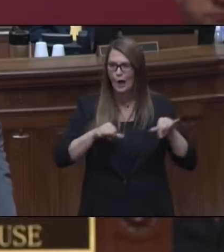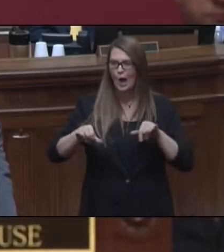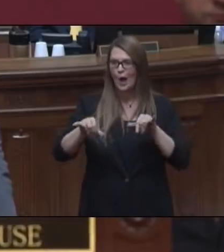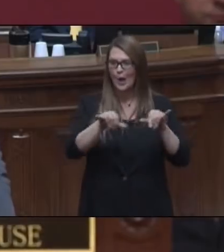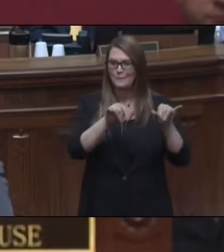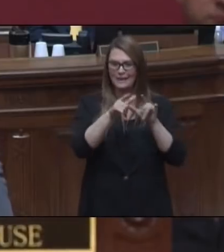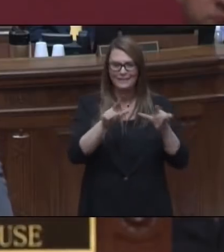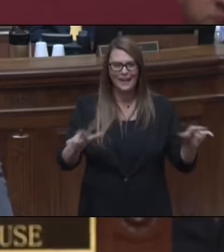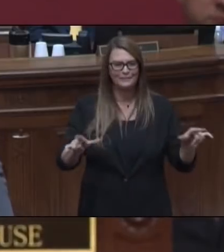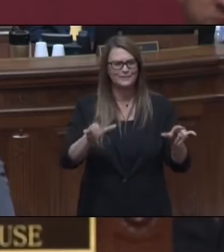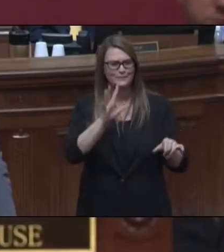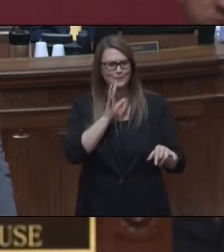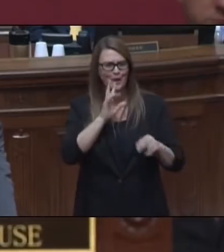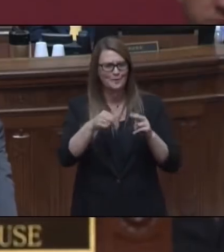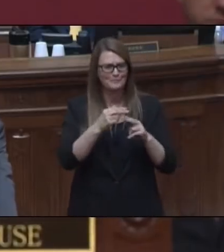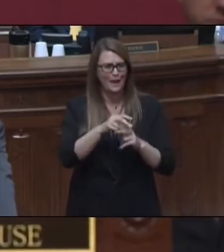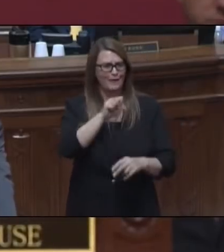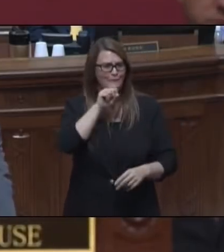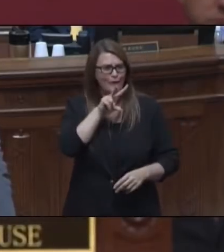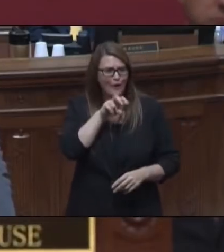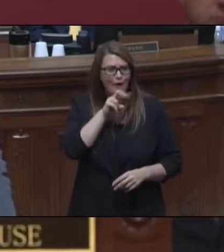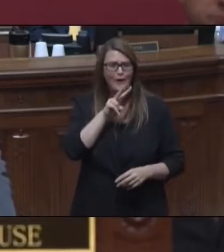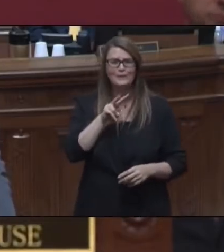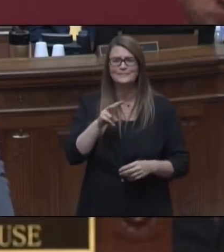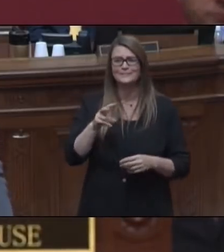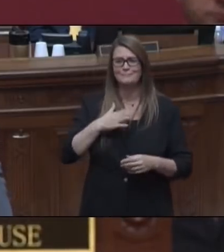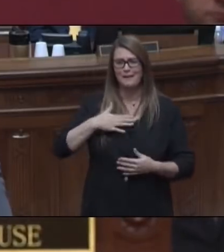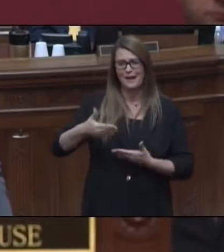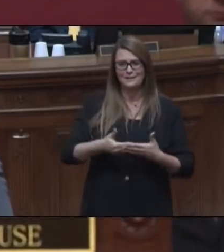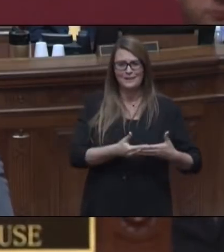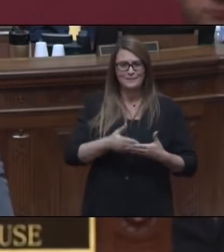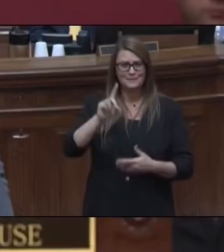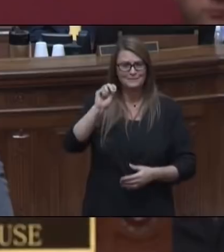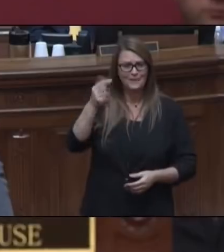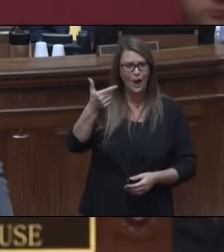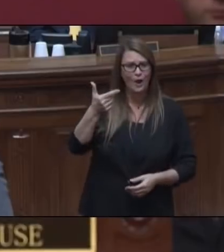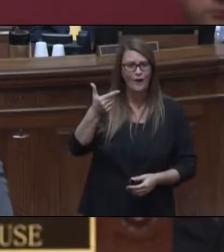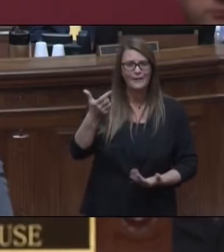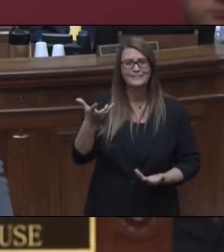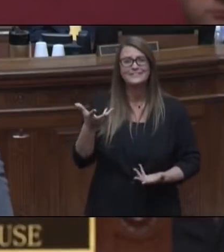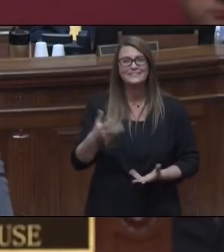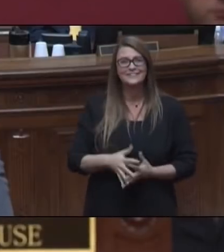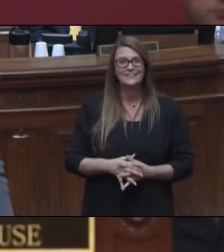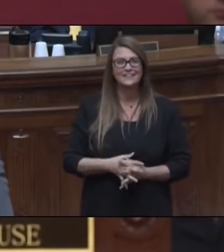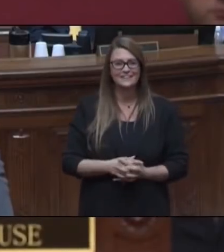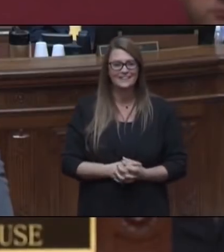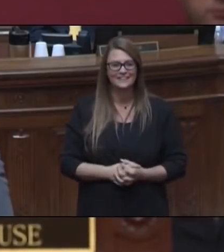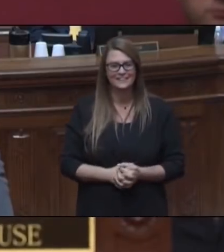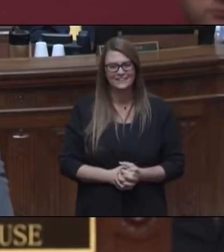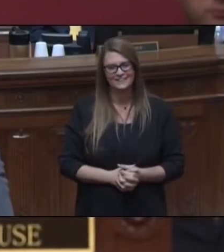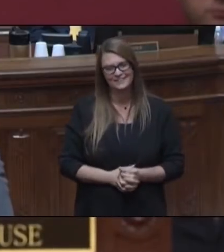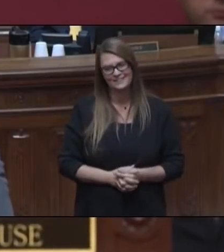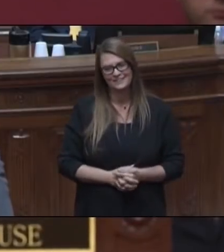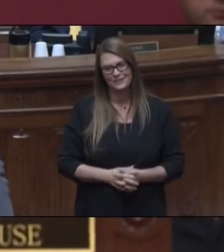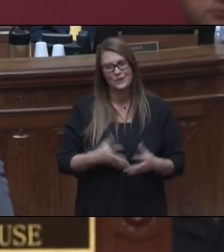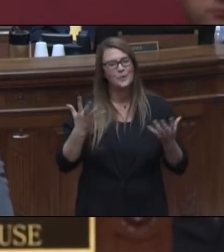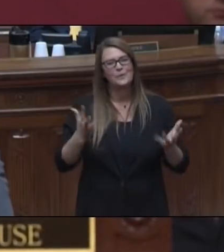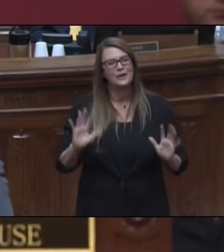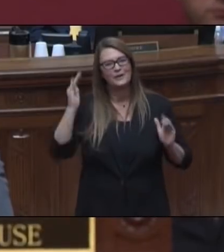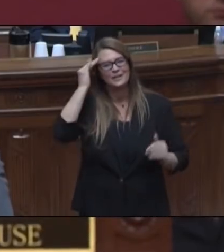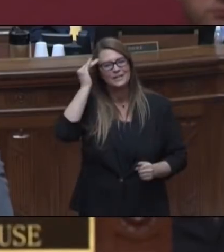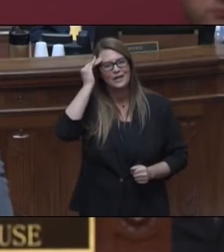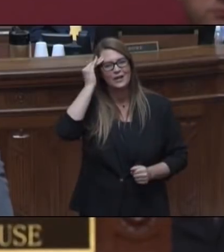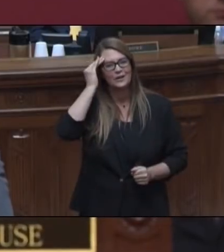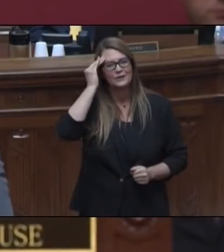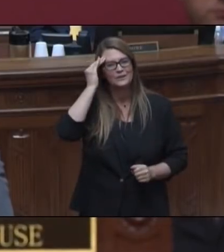the frogs, and I talk about the baby dog and everything else under the sun. And really and truly, you know